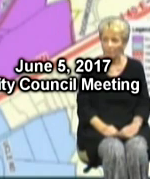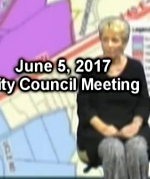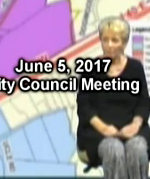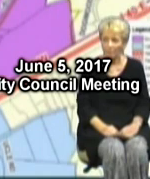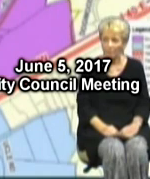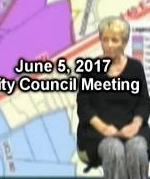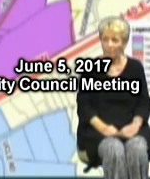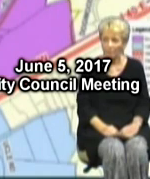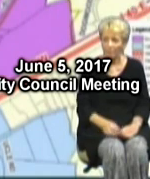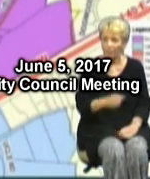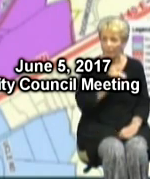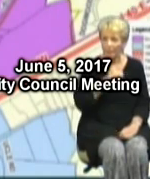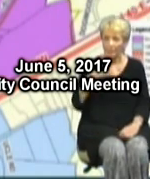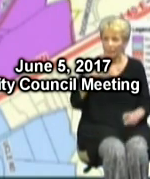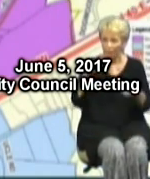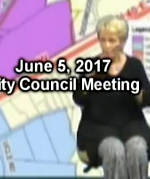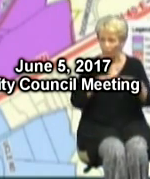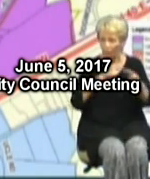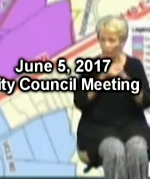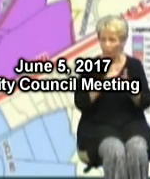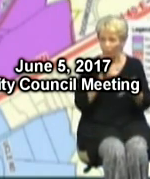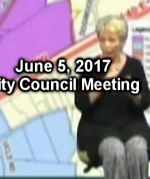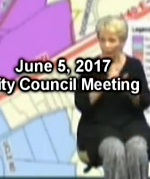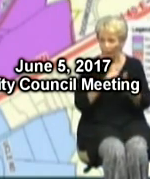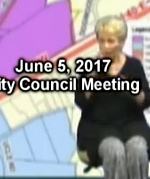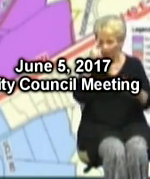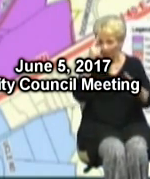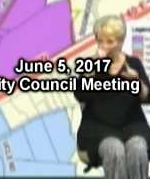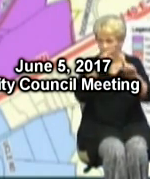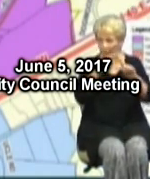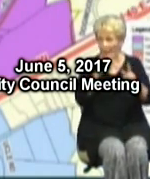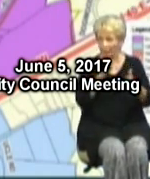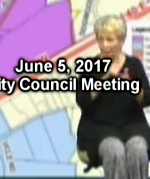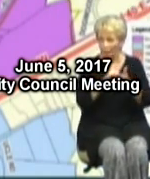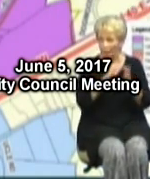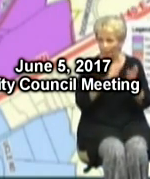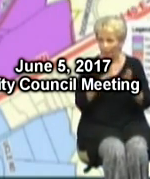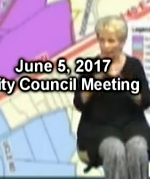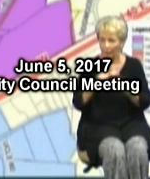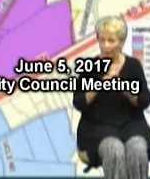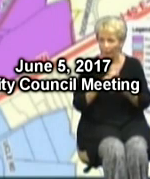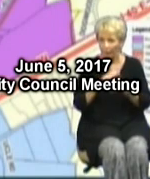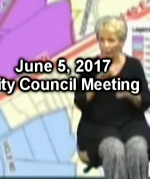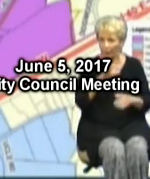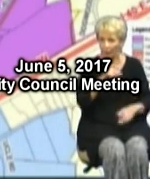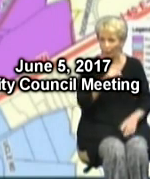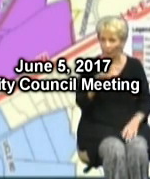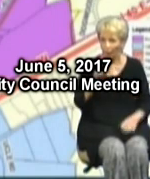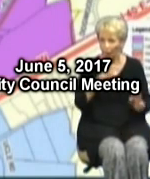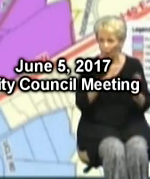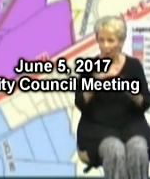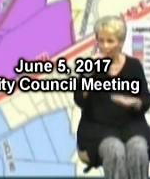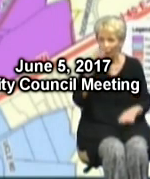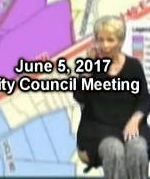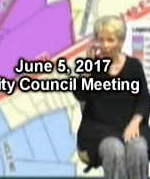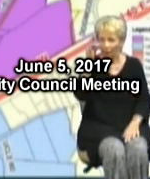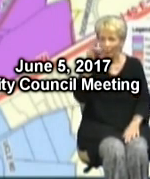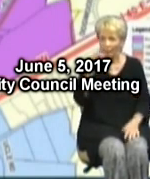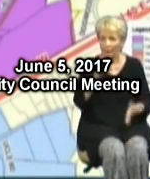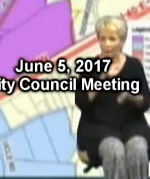staff reviewed the mission or objectives of the Mission 2030 plan, and the Mission 2030 plan in the future land use